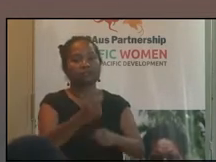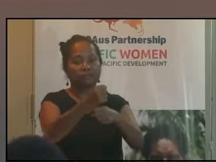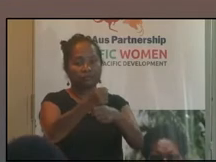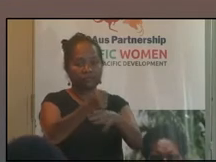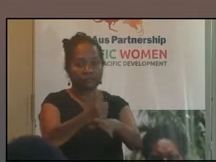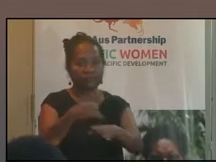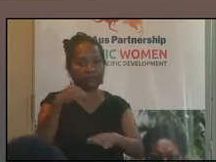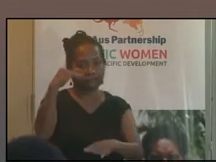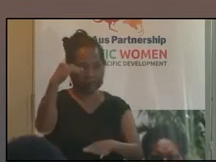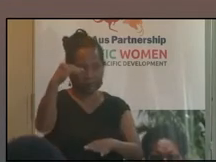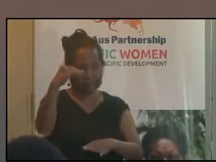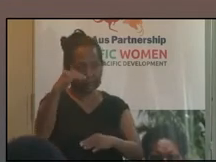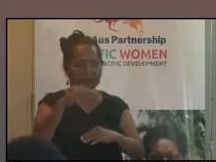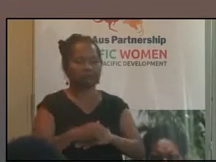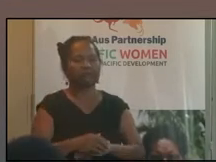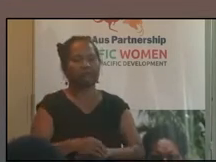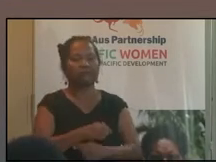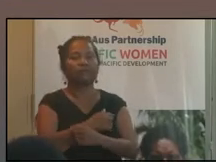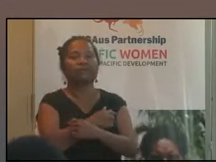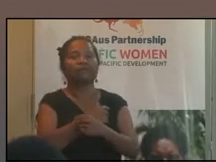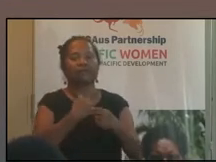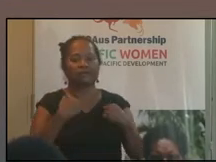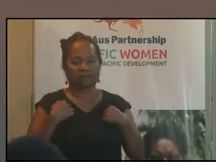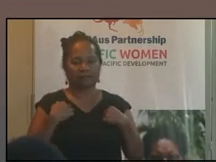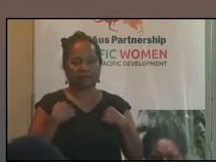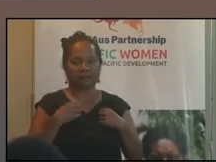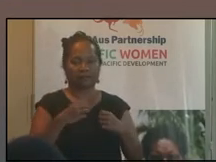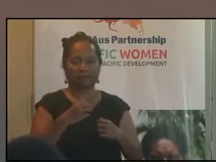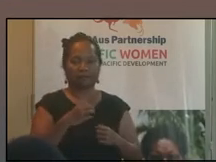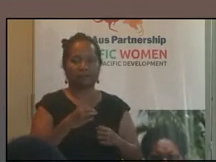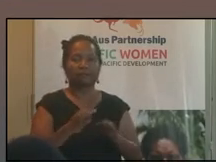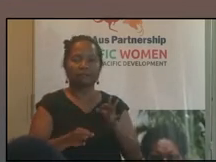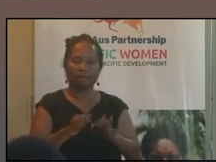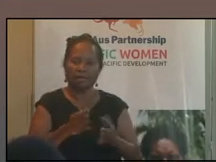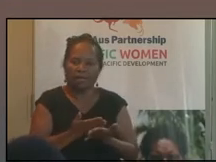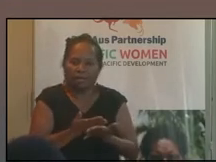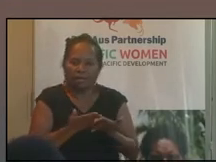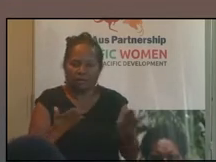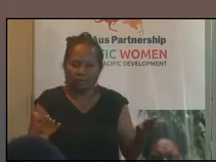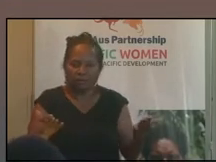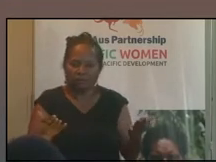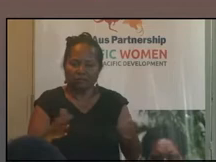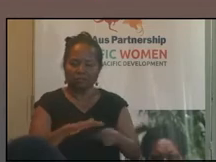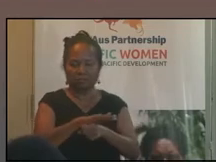have taken the decision. The government has taken the decision. We are now trying to see how we can be able to progress it.